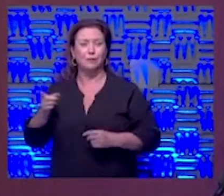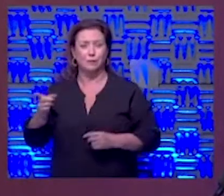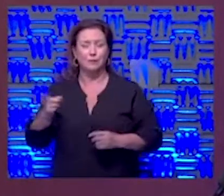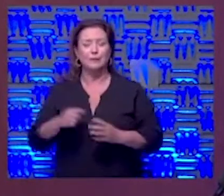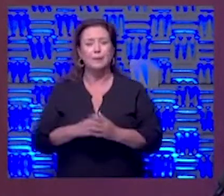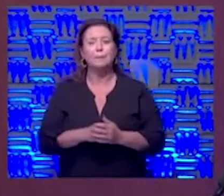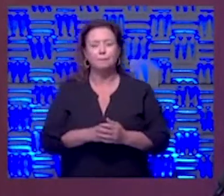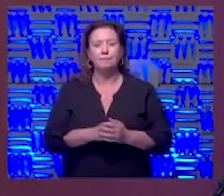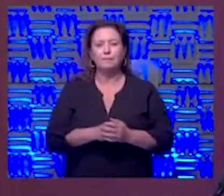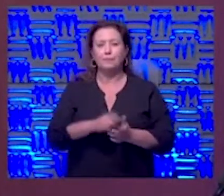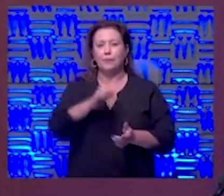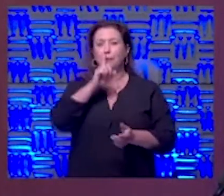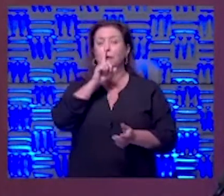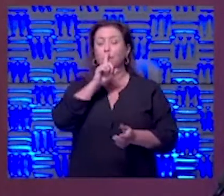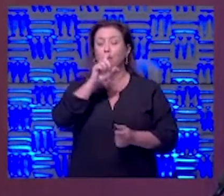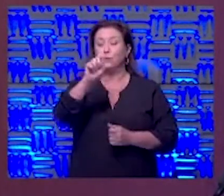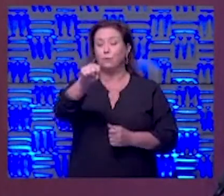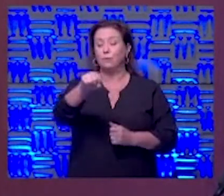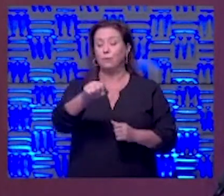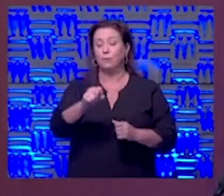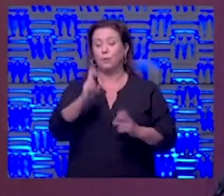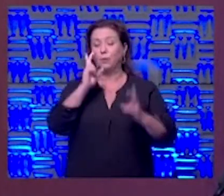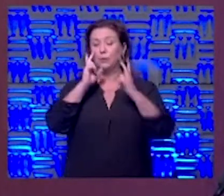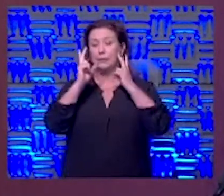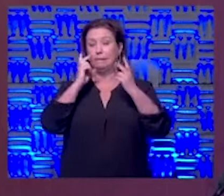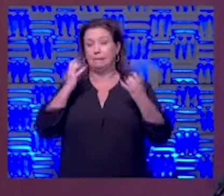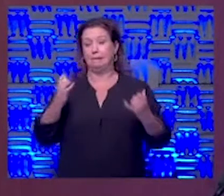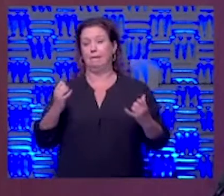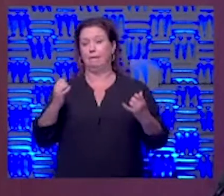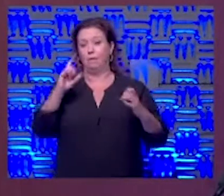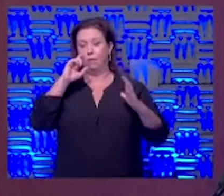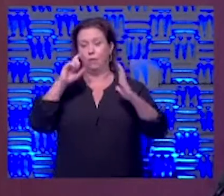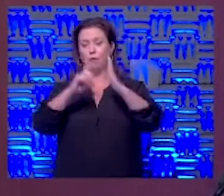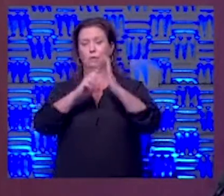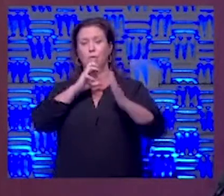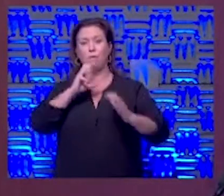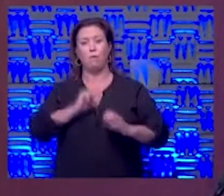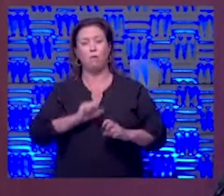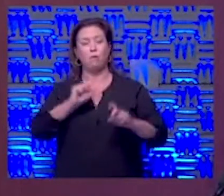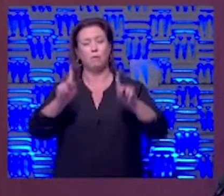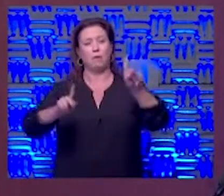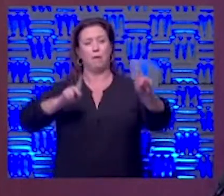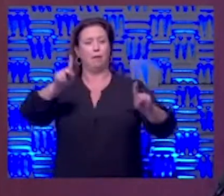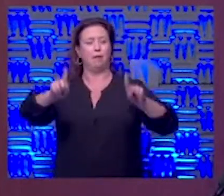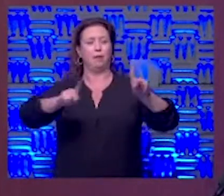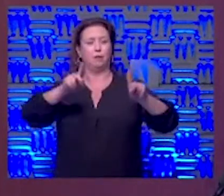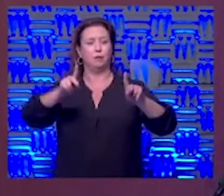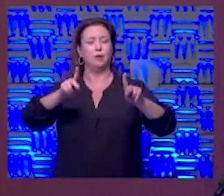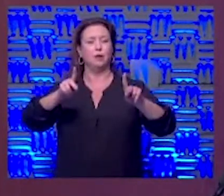we are seeing is that those older adults